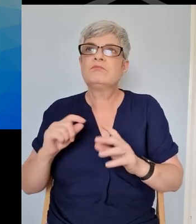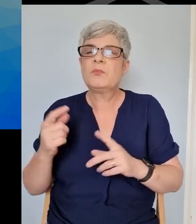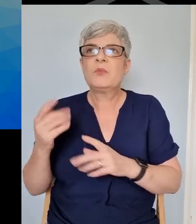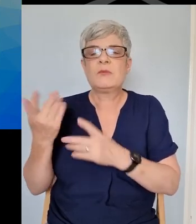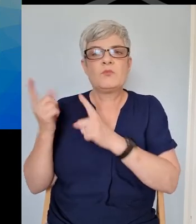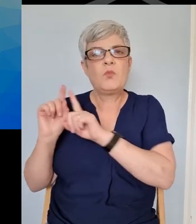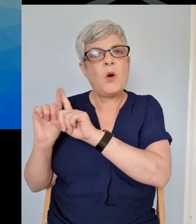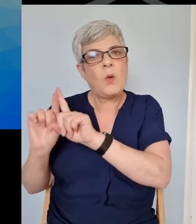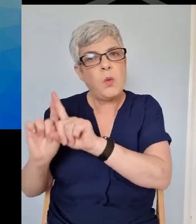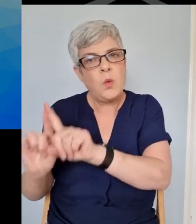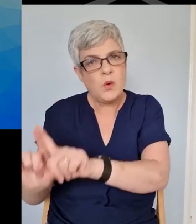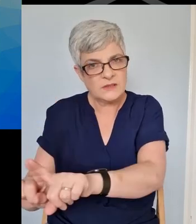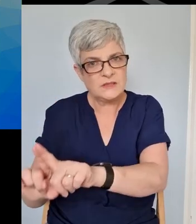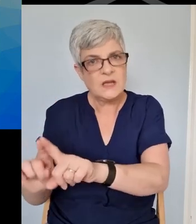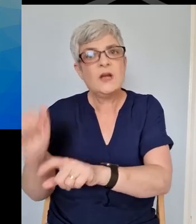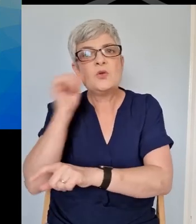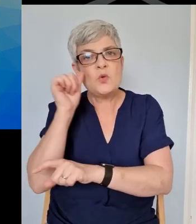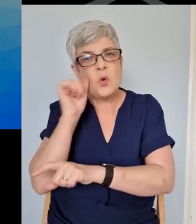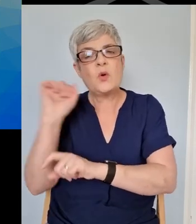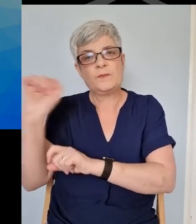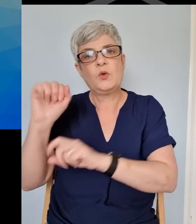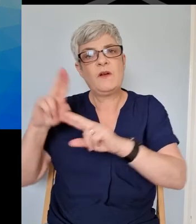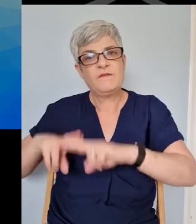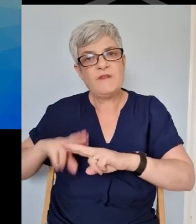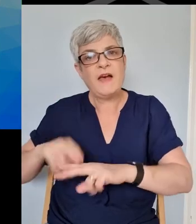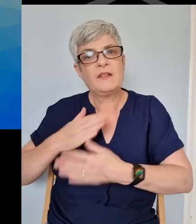the knowledge that your fatherly love and care